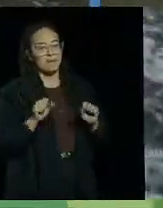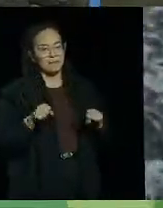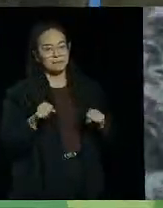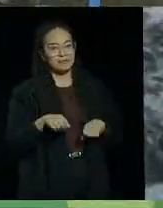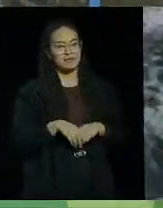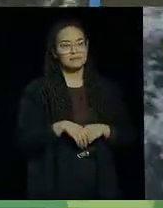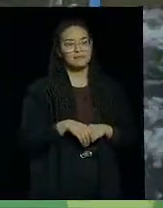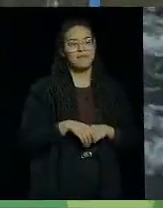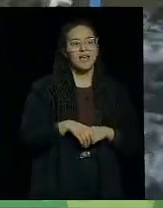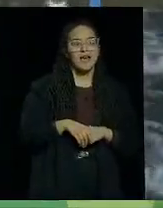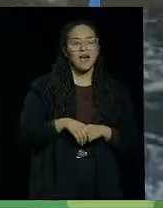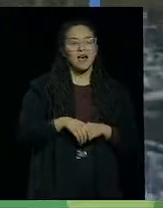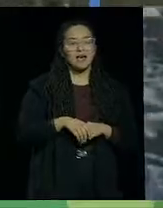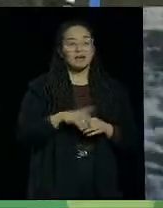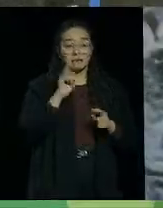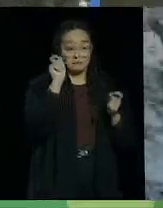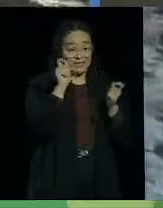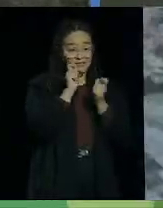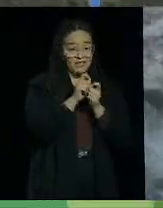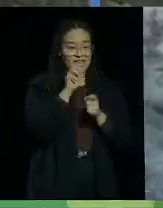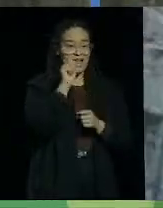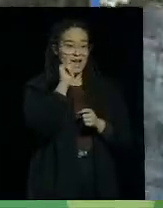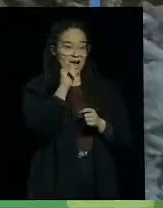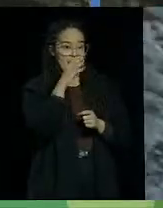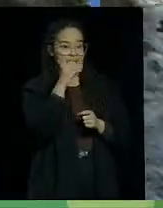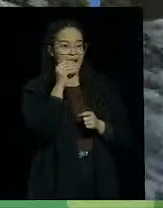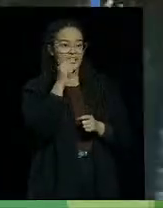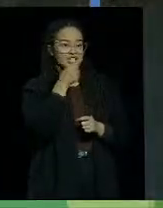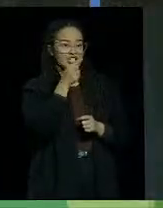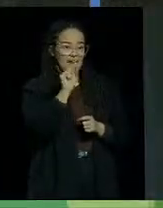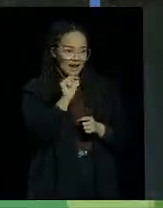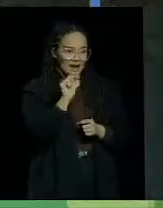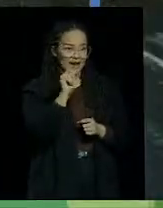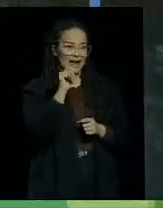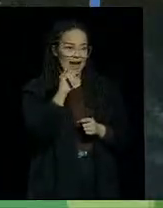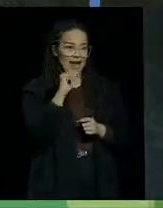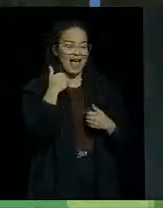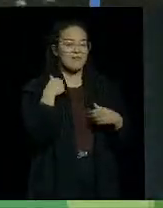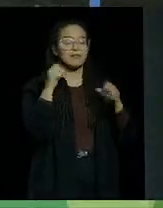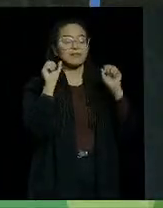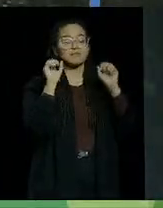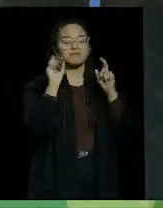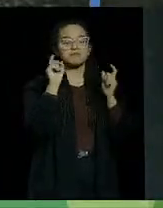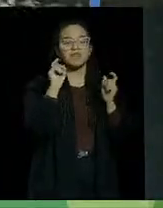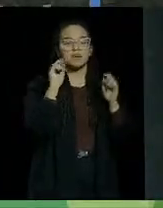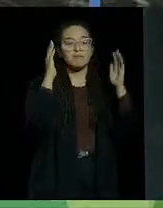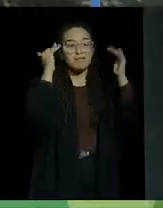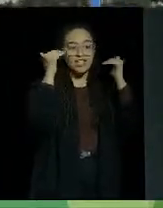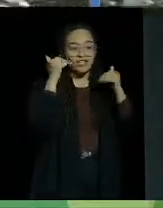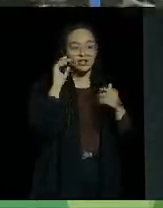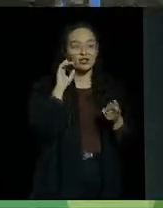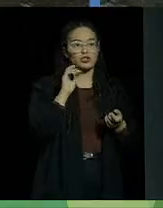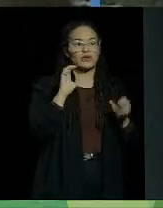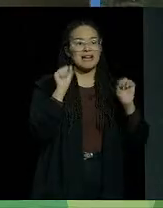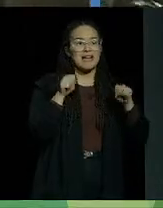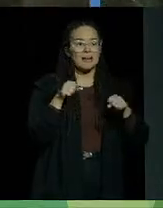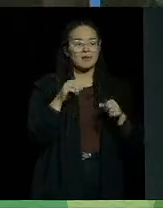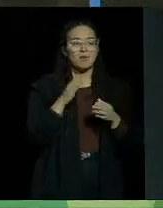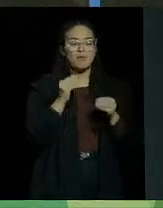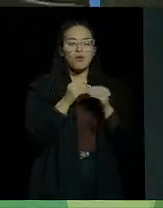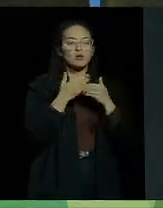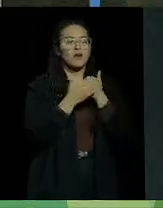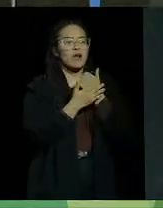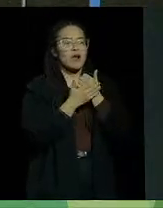In particular, AI and Gen AI have the potential to help enable greater comfort,